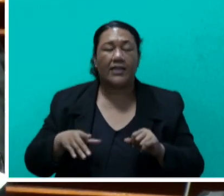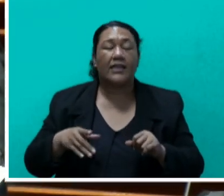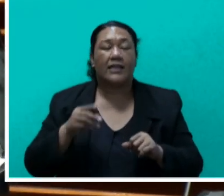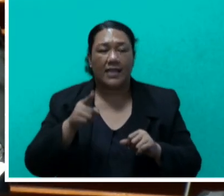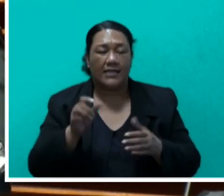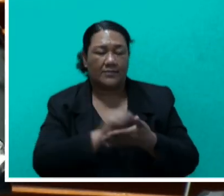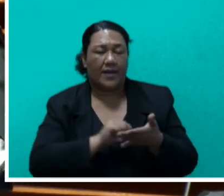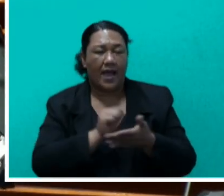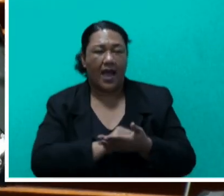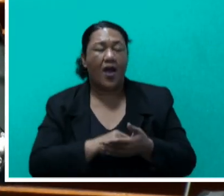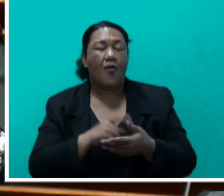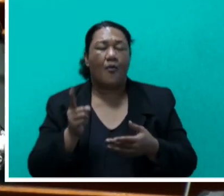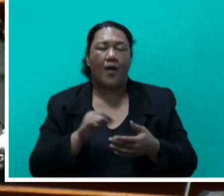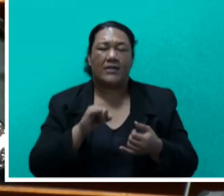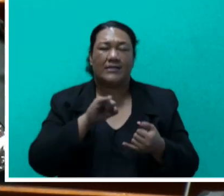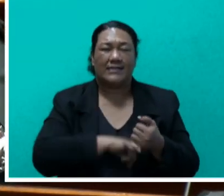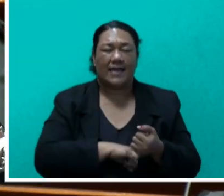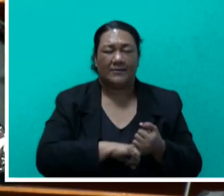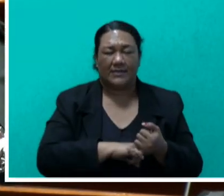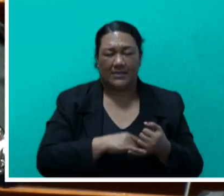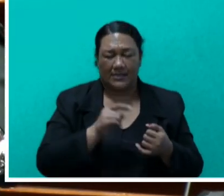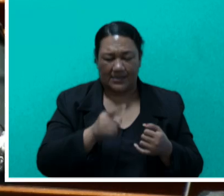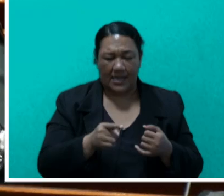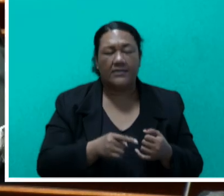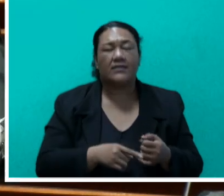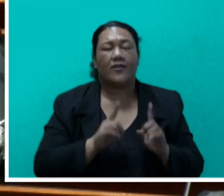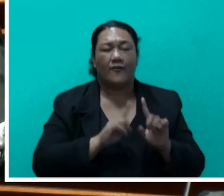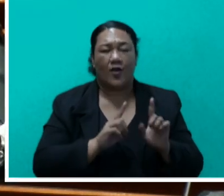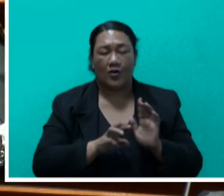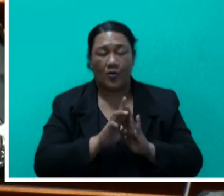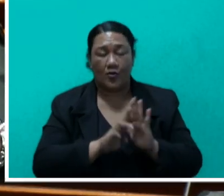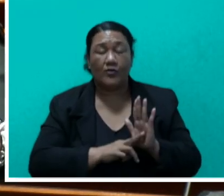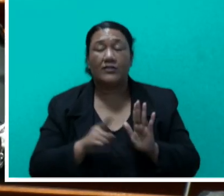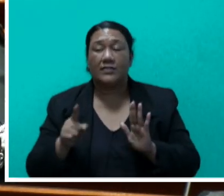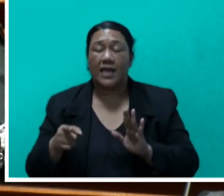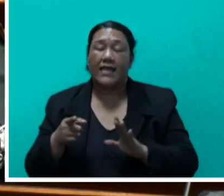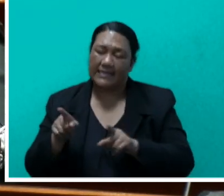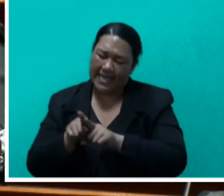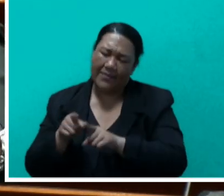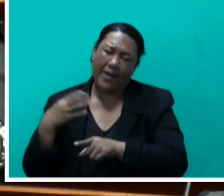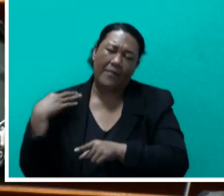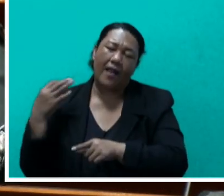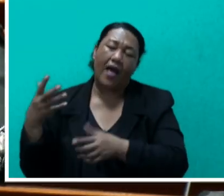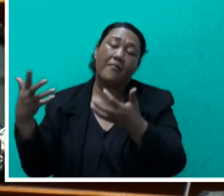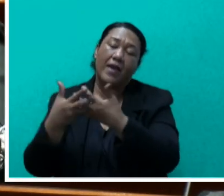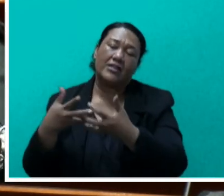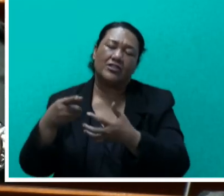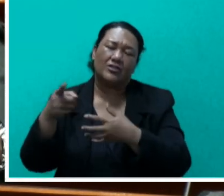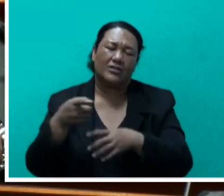rural subsistence households. The same principle applies with fisheries and forestry sector,